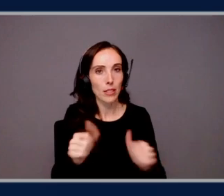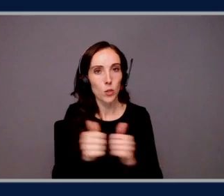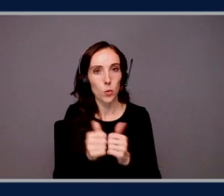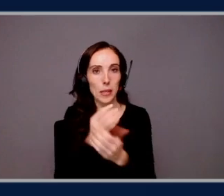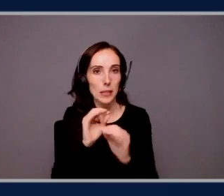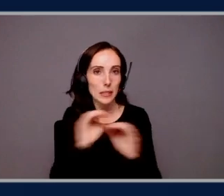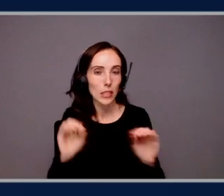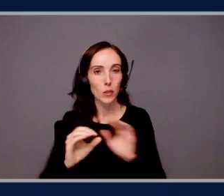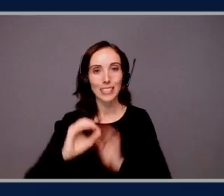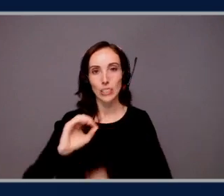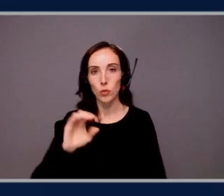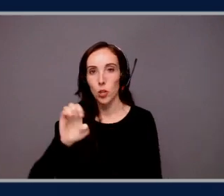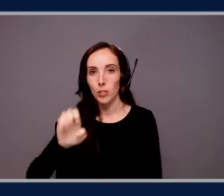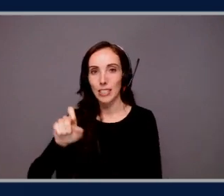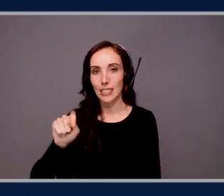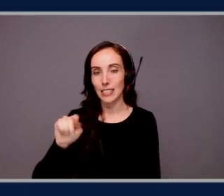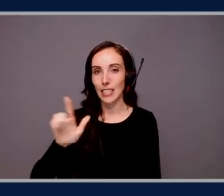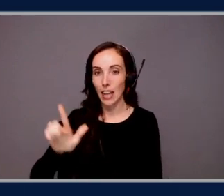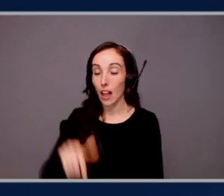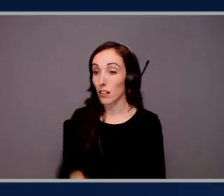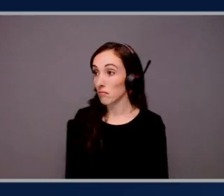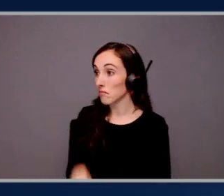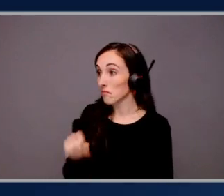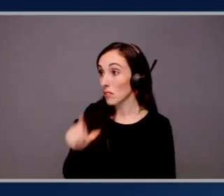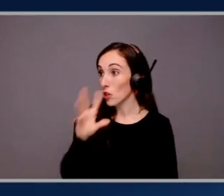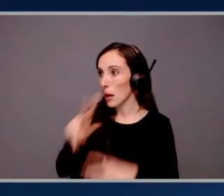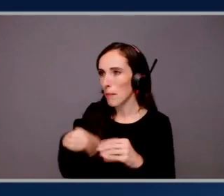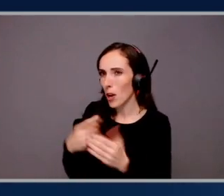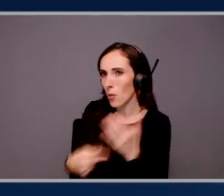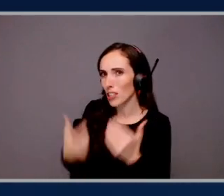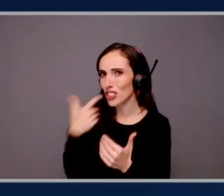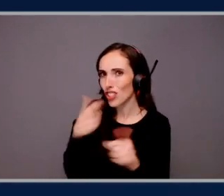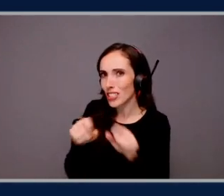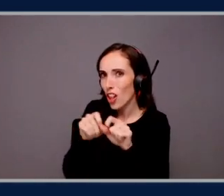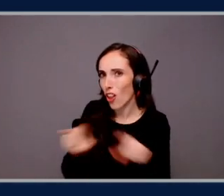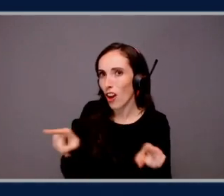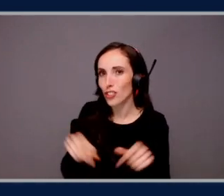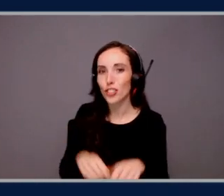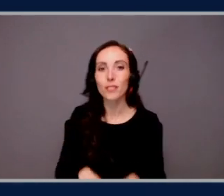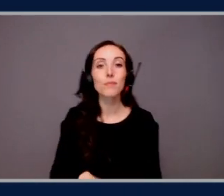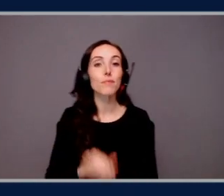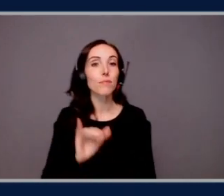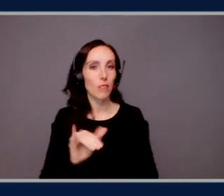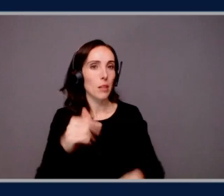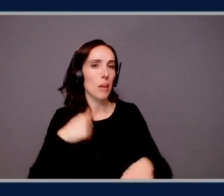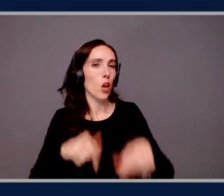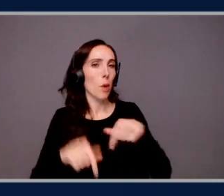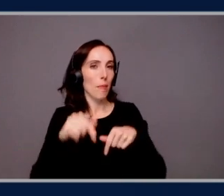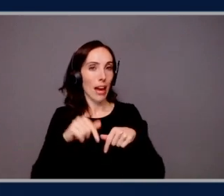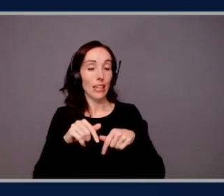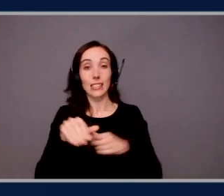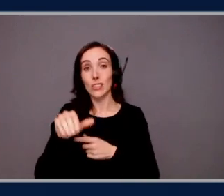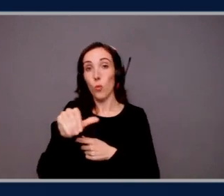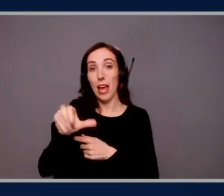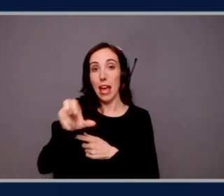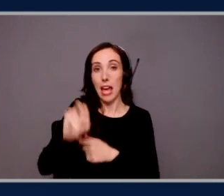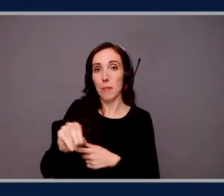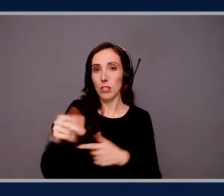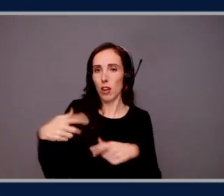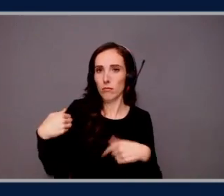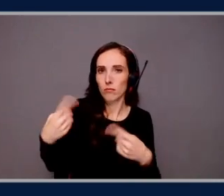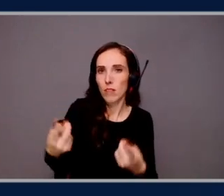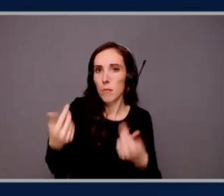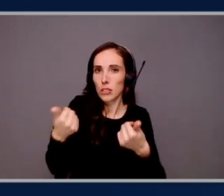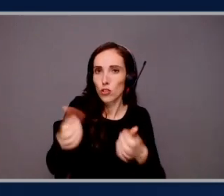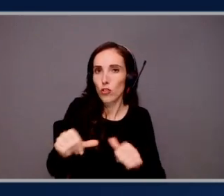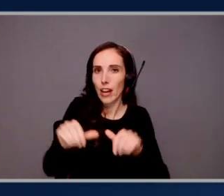you've launched. So, just taking a step back for a second, Amazon's been on a journey to build out Zero-ETL for several years.